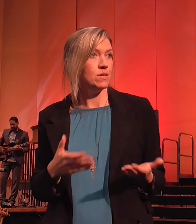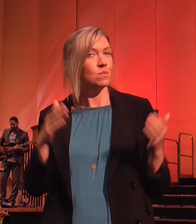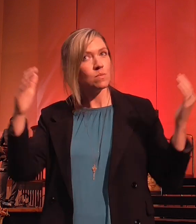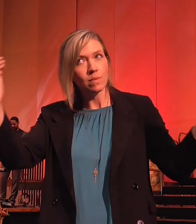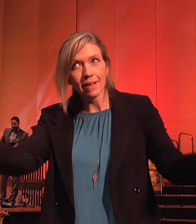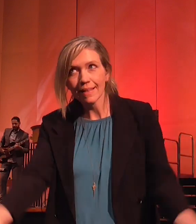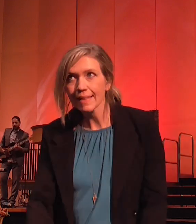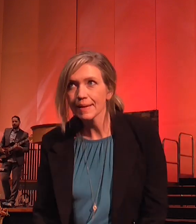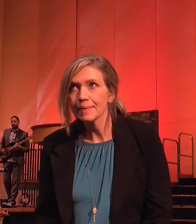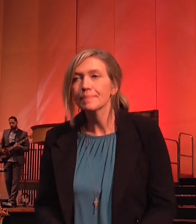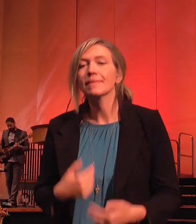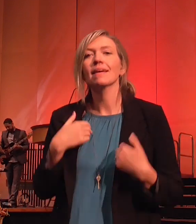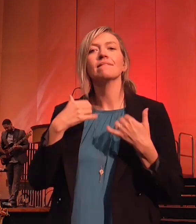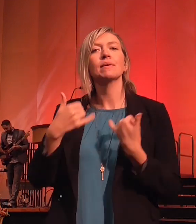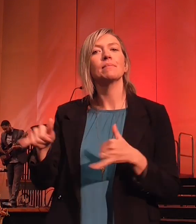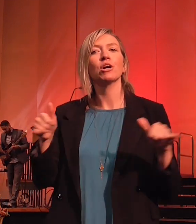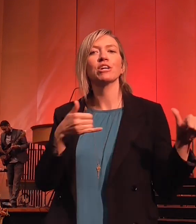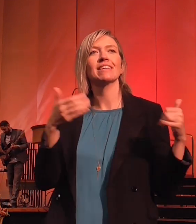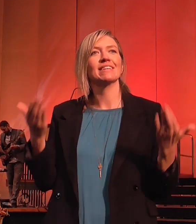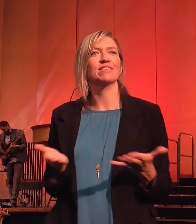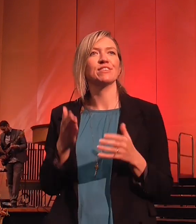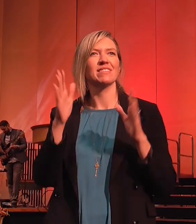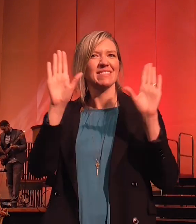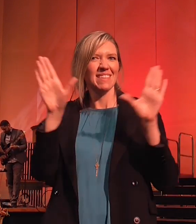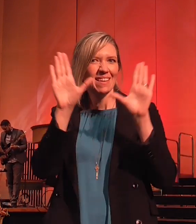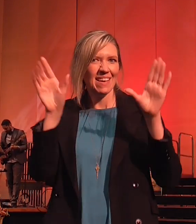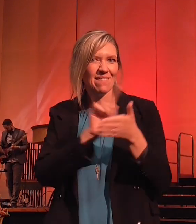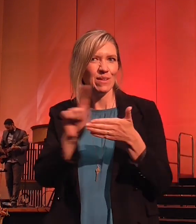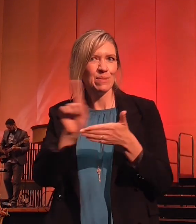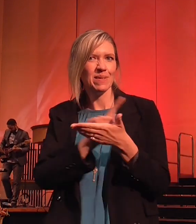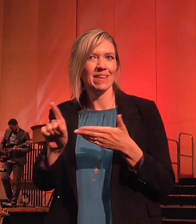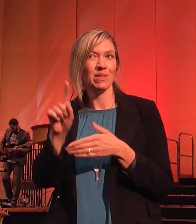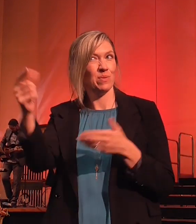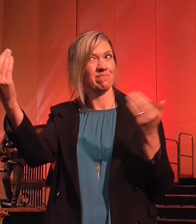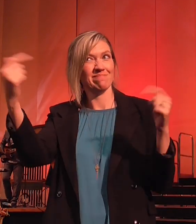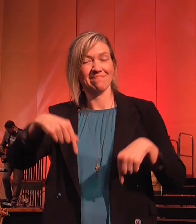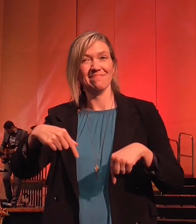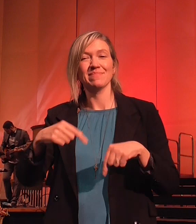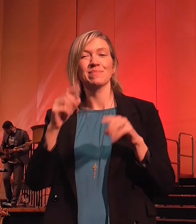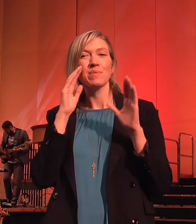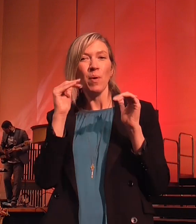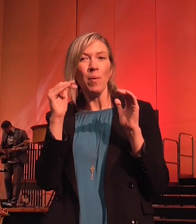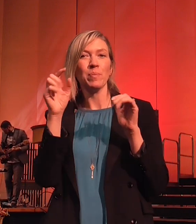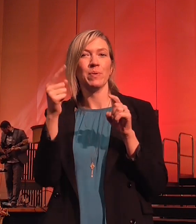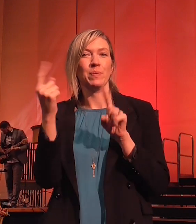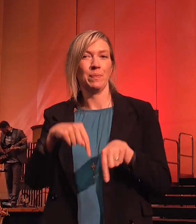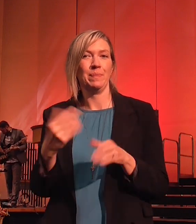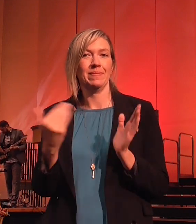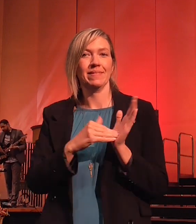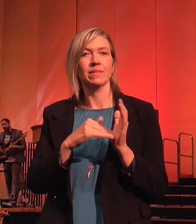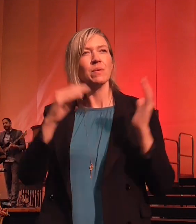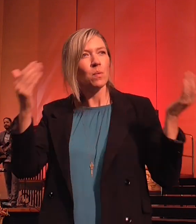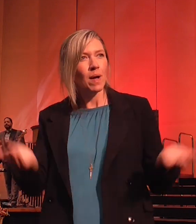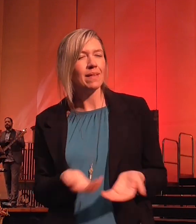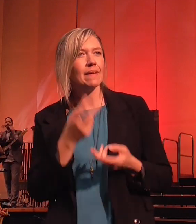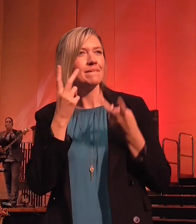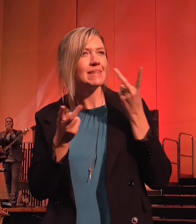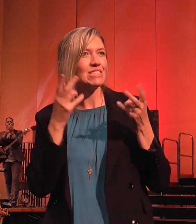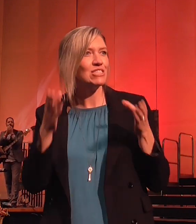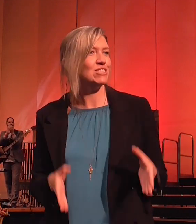have a party here every Sunday morning, and you're welcome to it. So we hope that you'll come back a couple more times. Let's welcome our visitors,